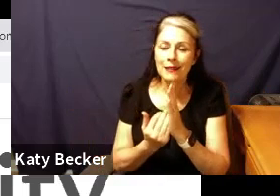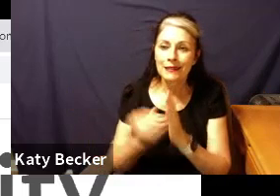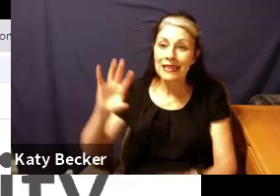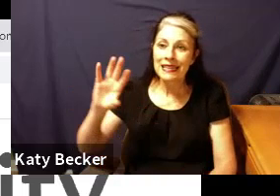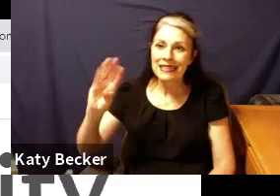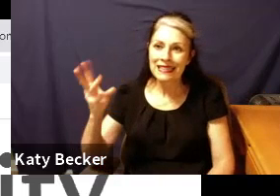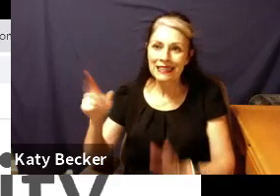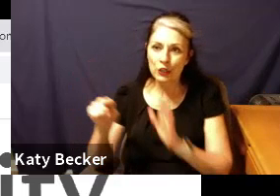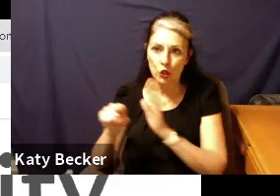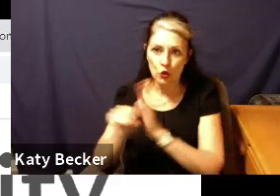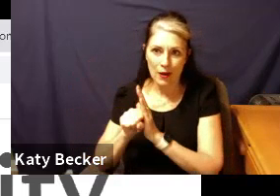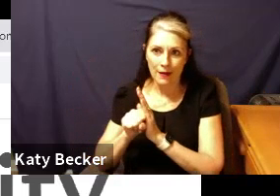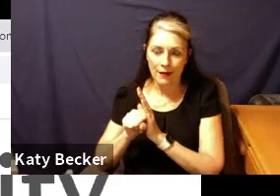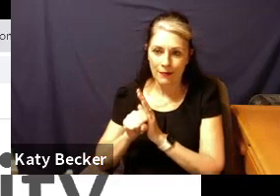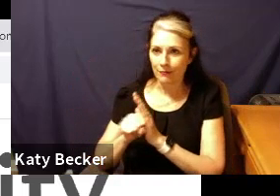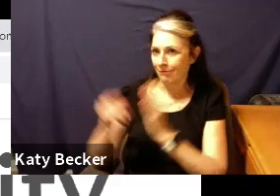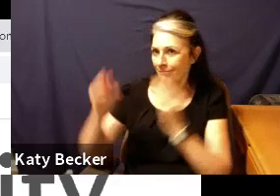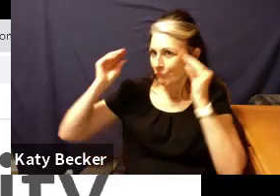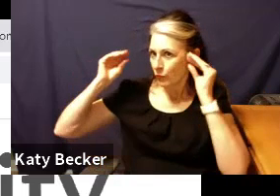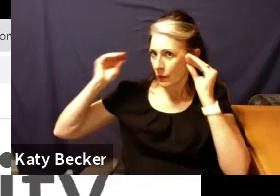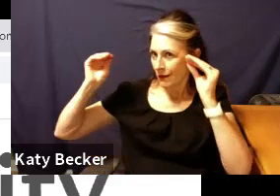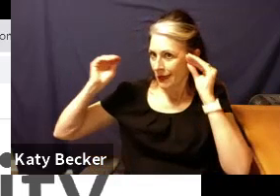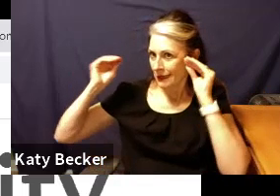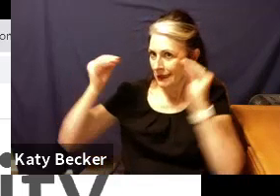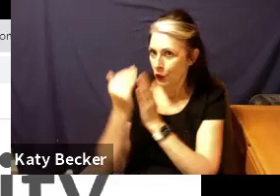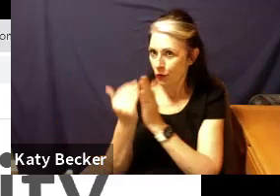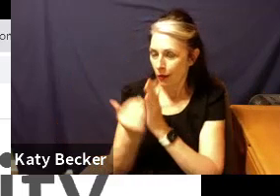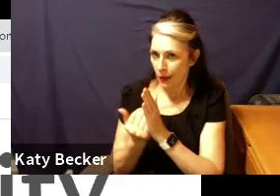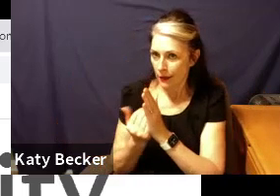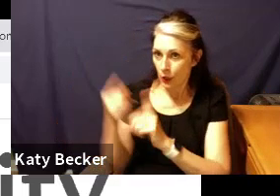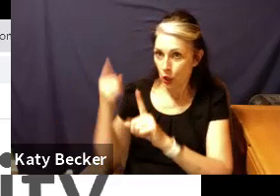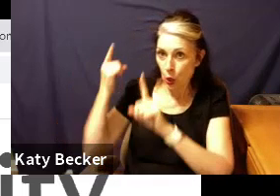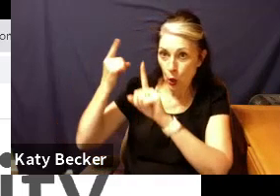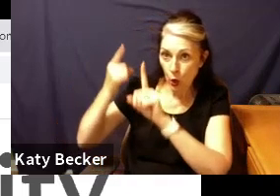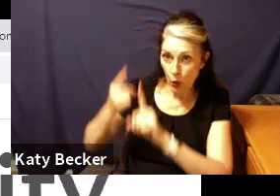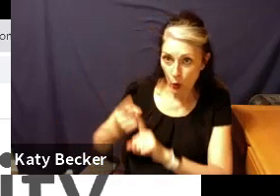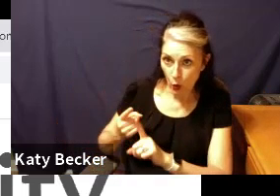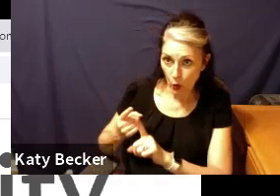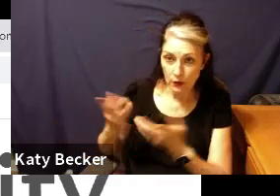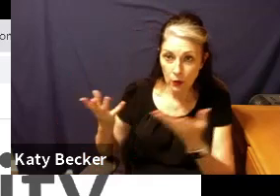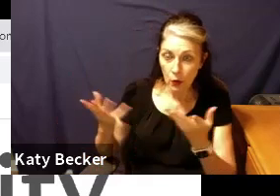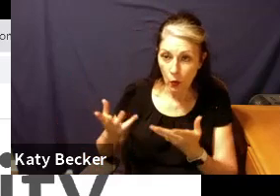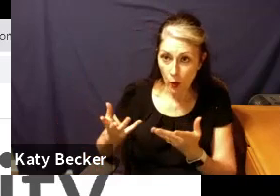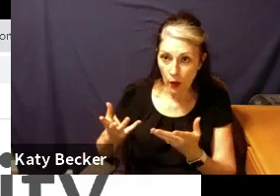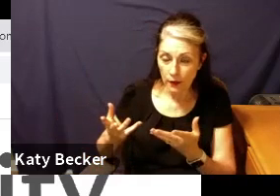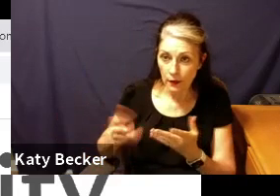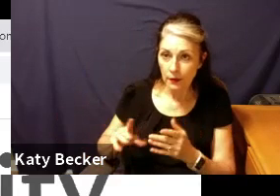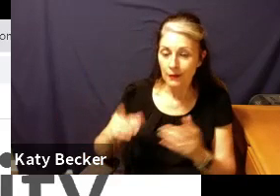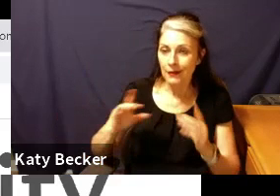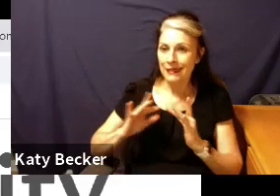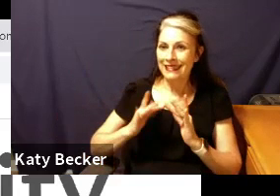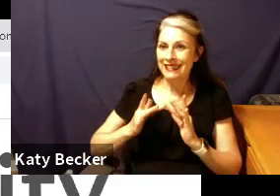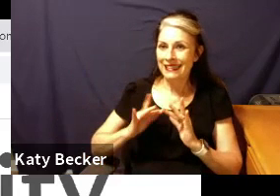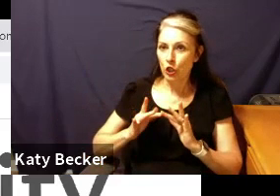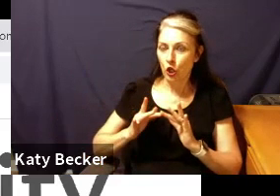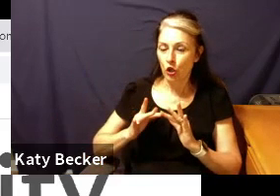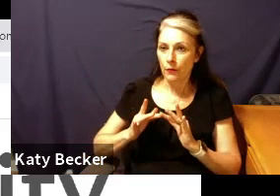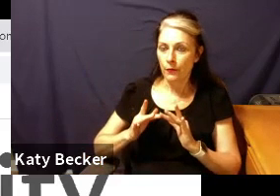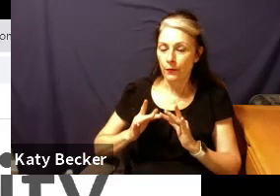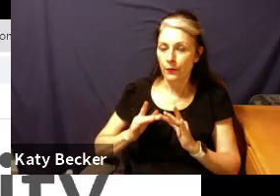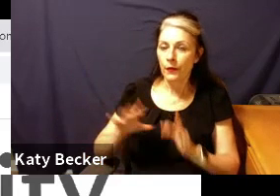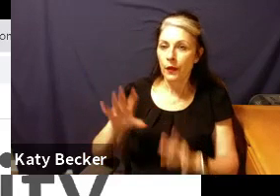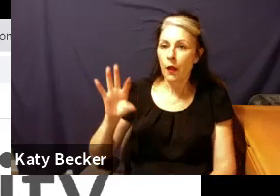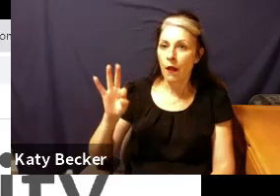sixth grade, or to our sixth graders. The learning objectives for our sixth graders within the digital footprint and